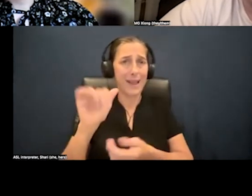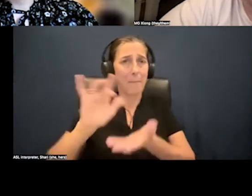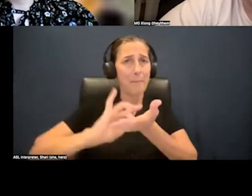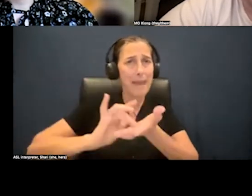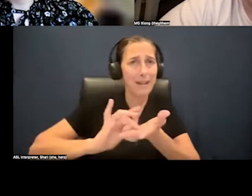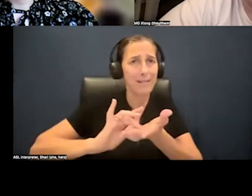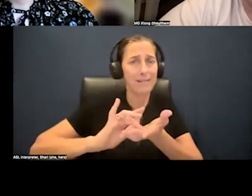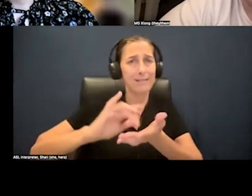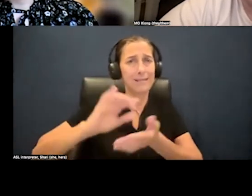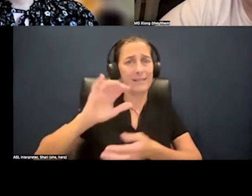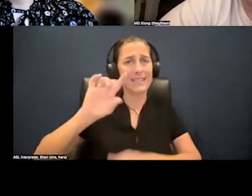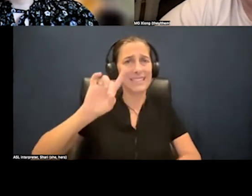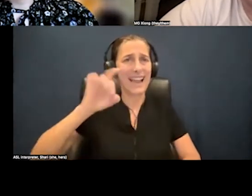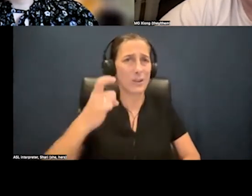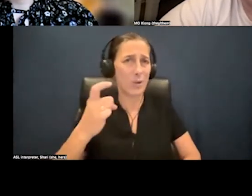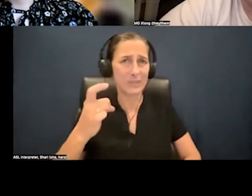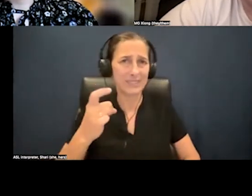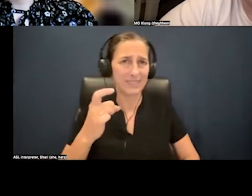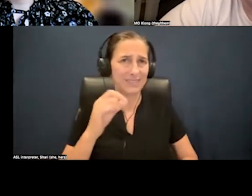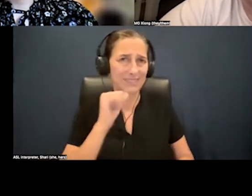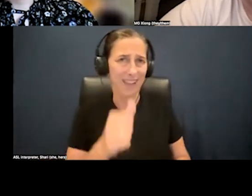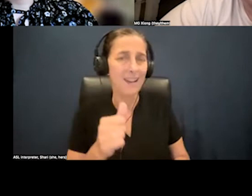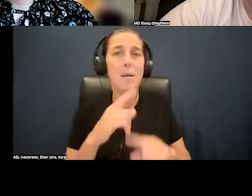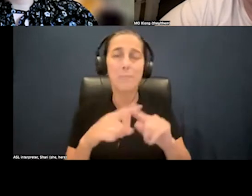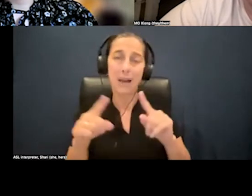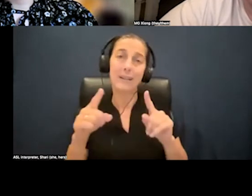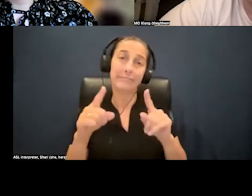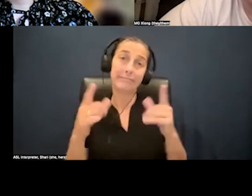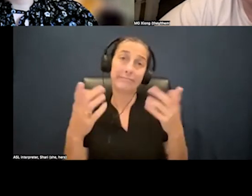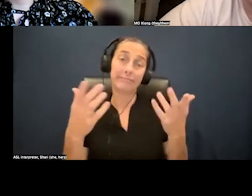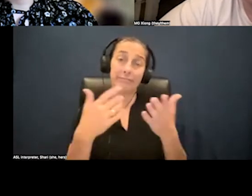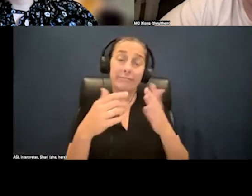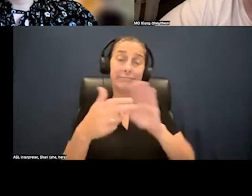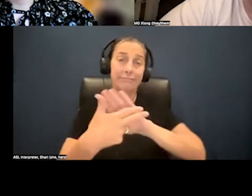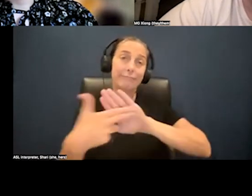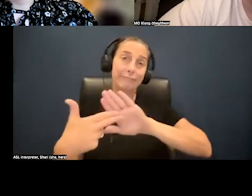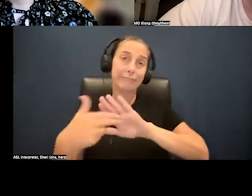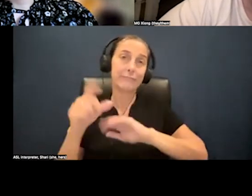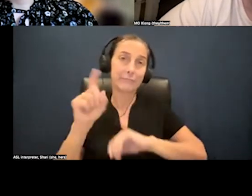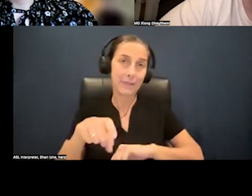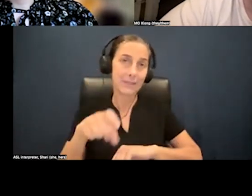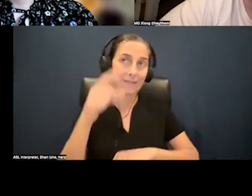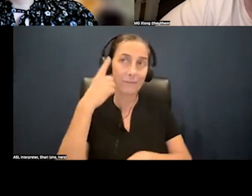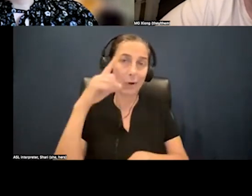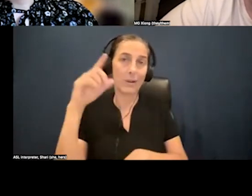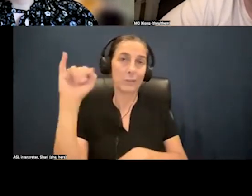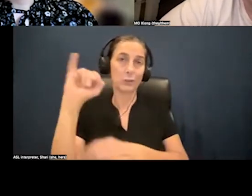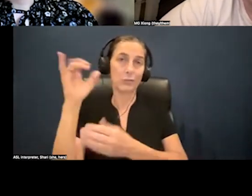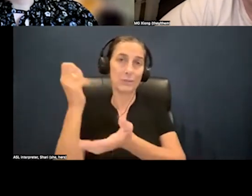or to other care around gender, if they're queer. And